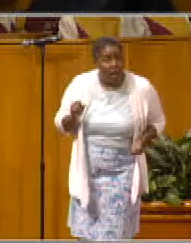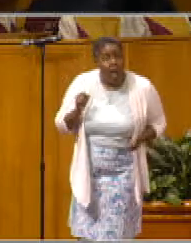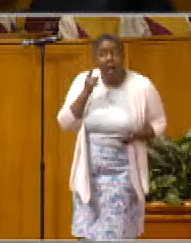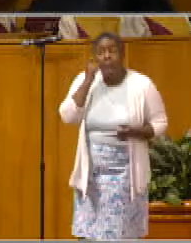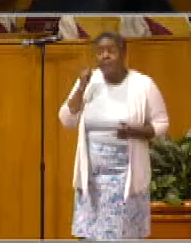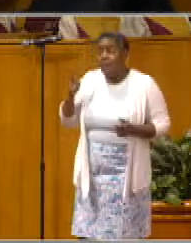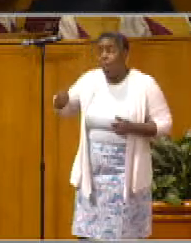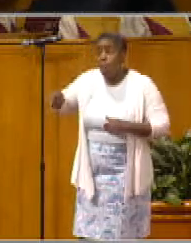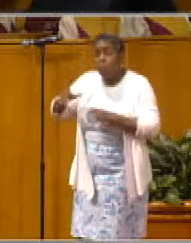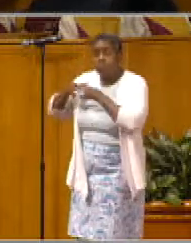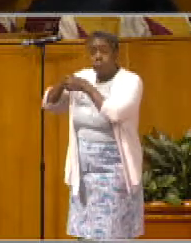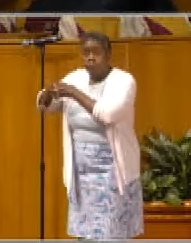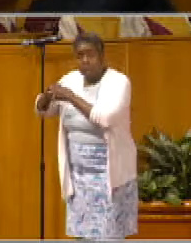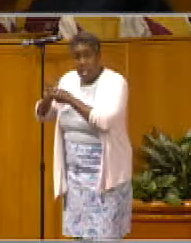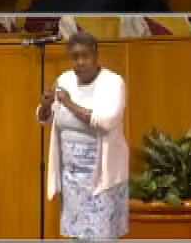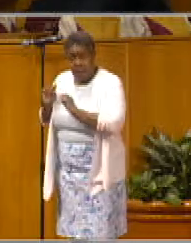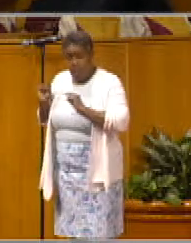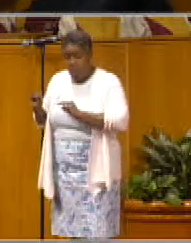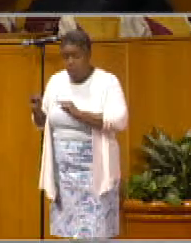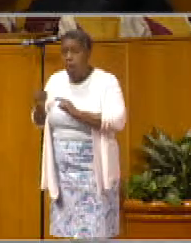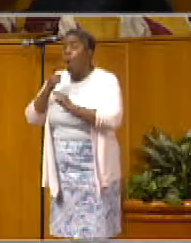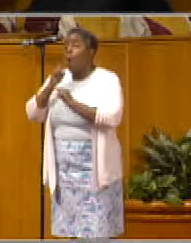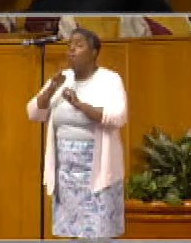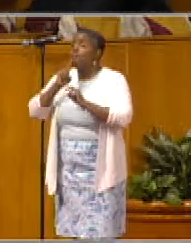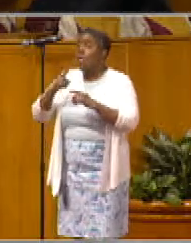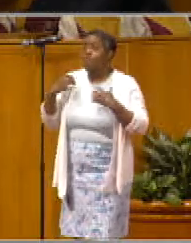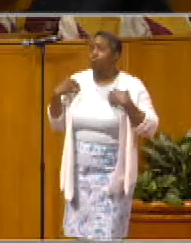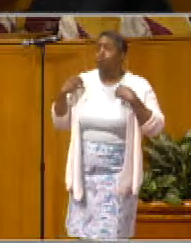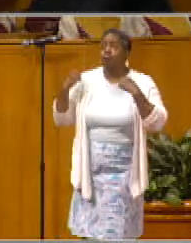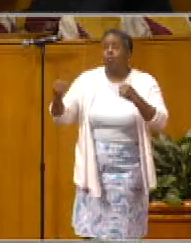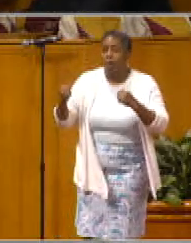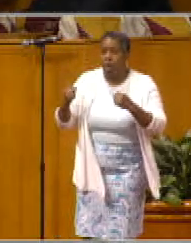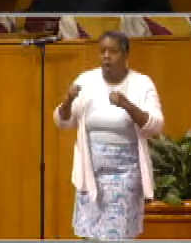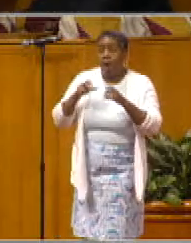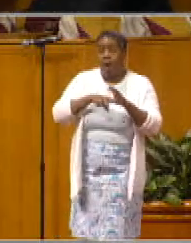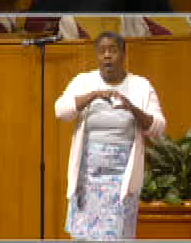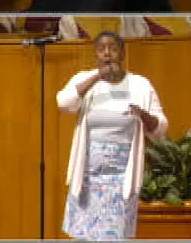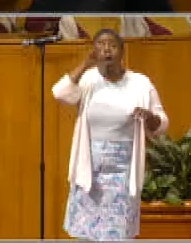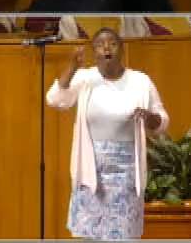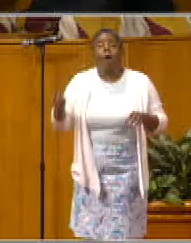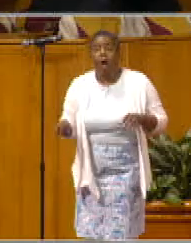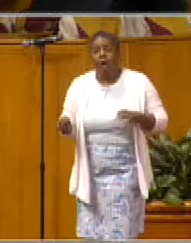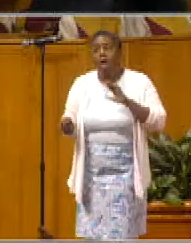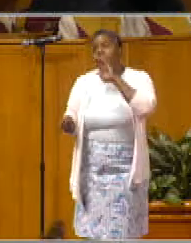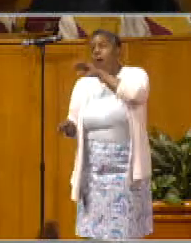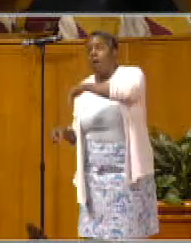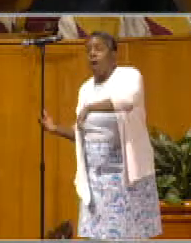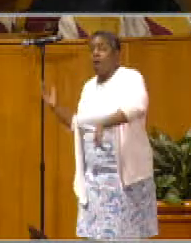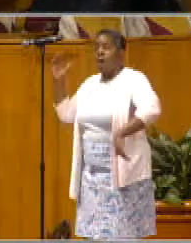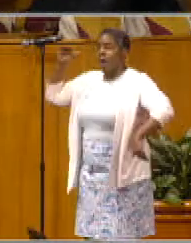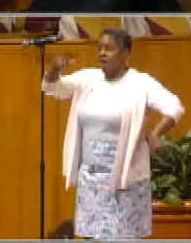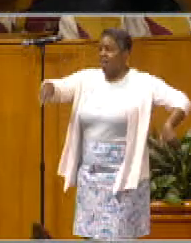Because these were the ones who were strong enough to jump off and swim.